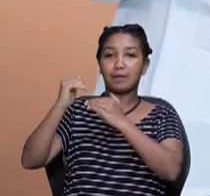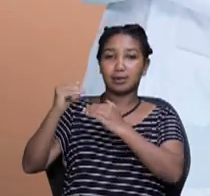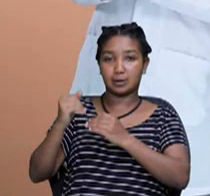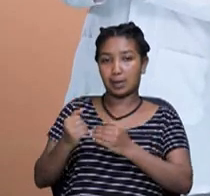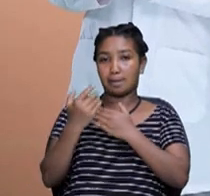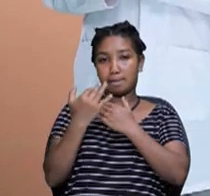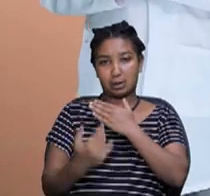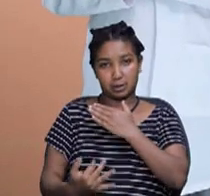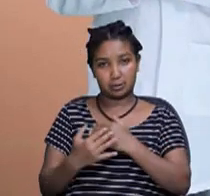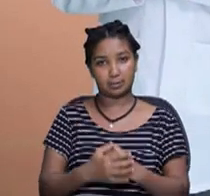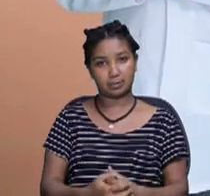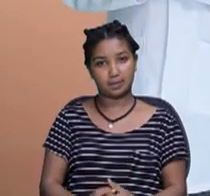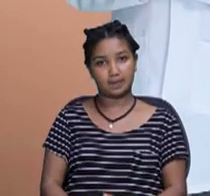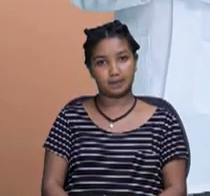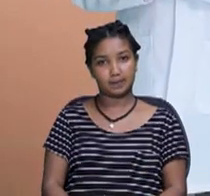blood.